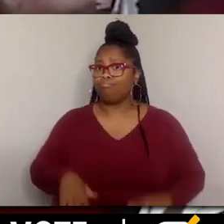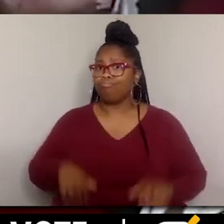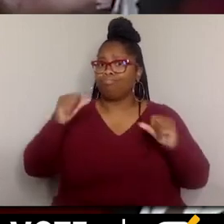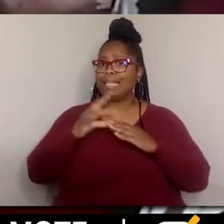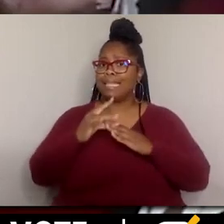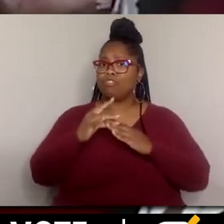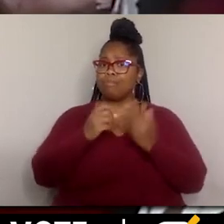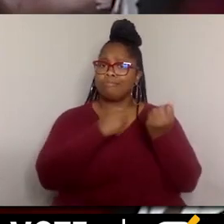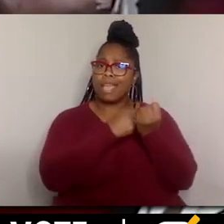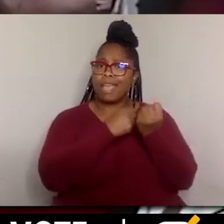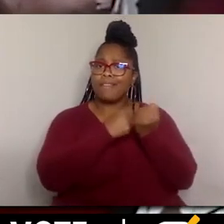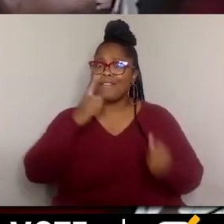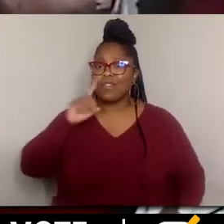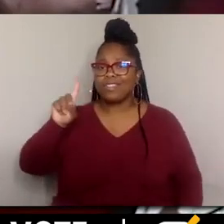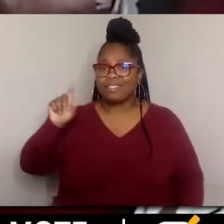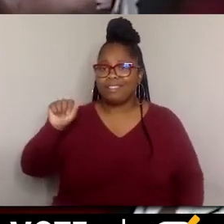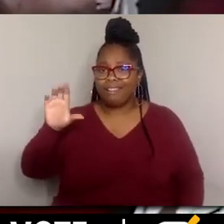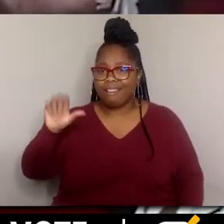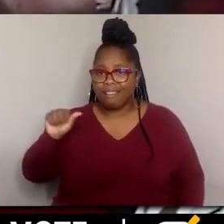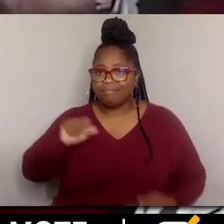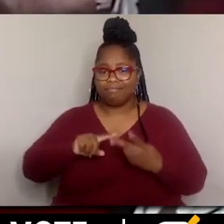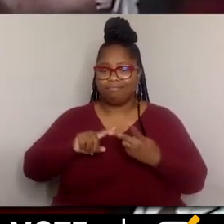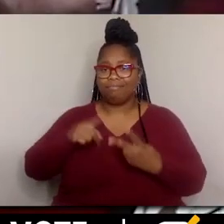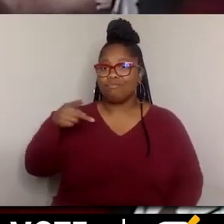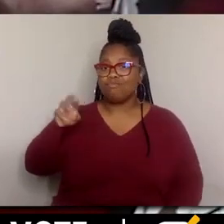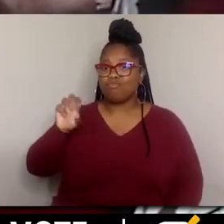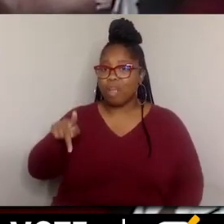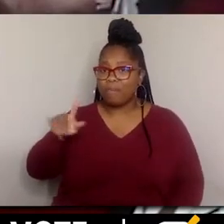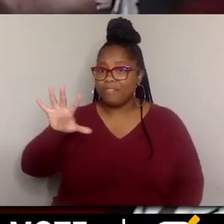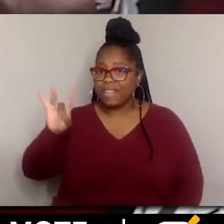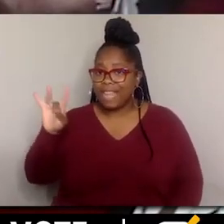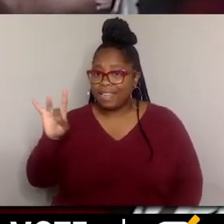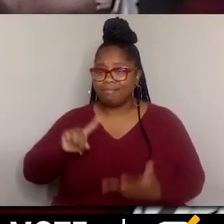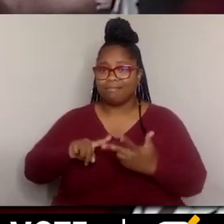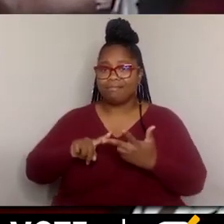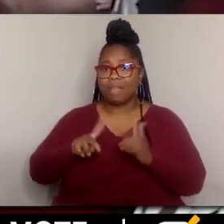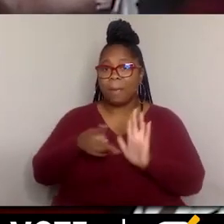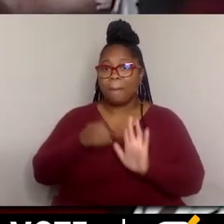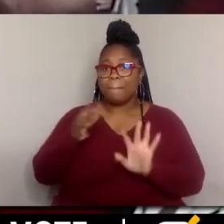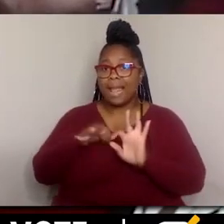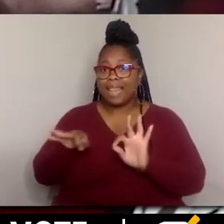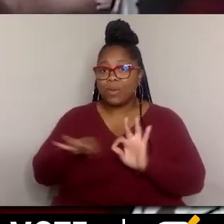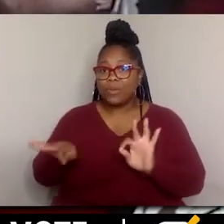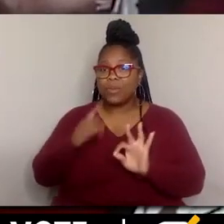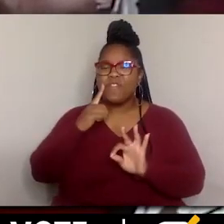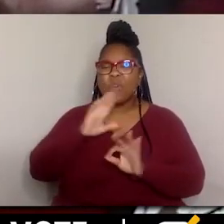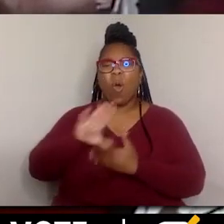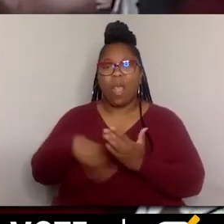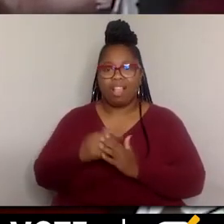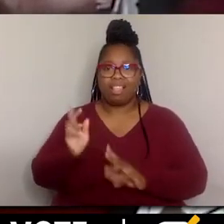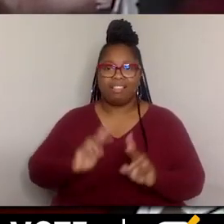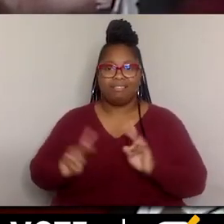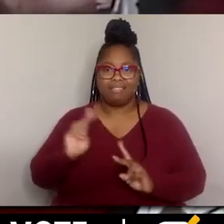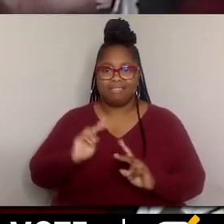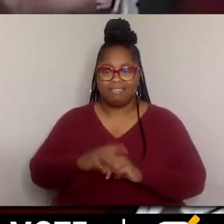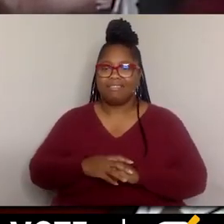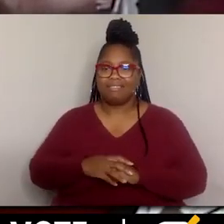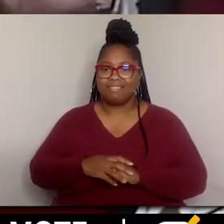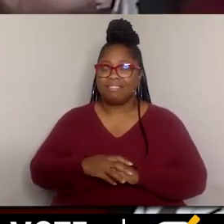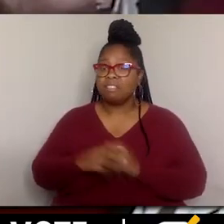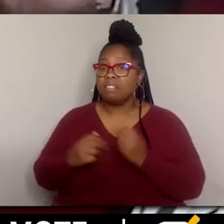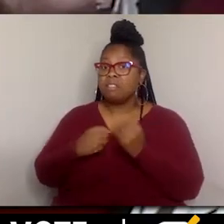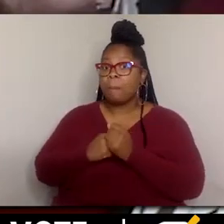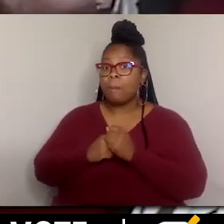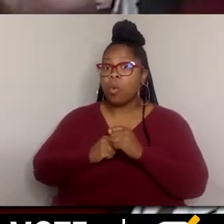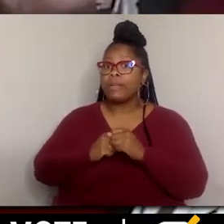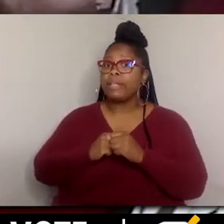for DACA, Prop 58, and bilingualism for all, supporting migrant